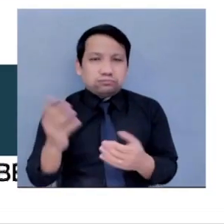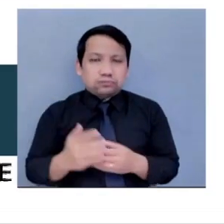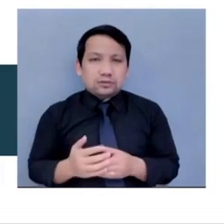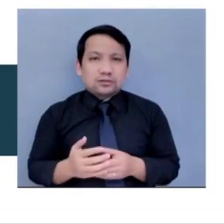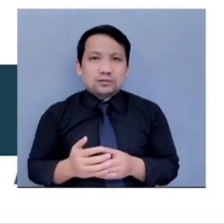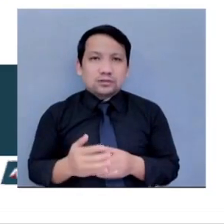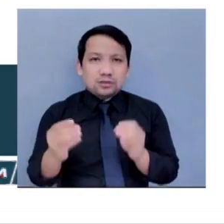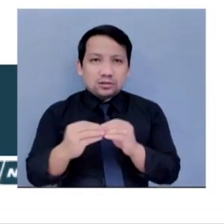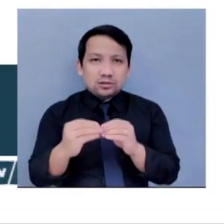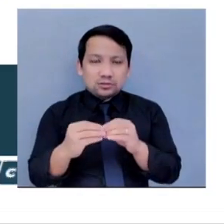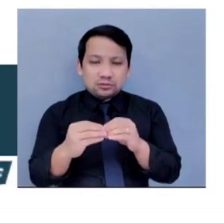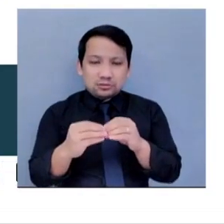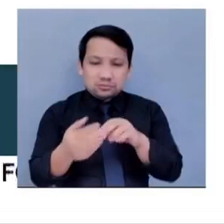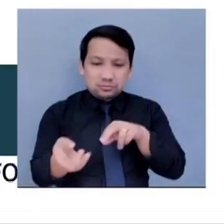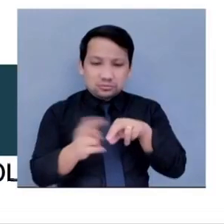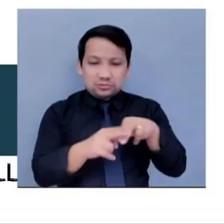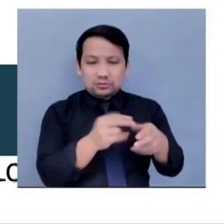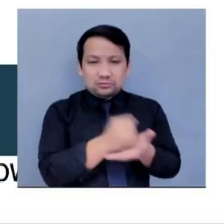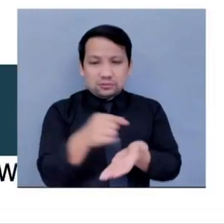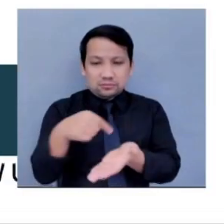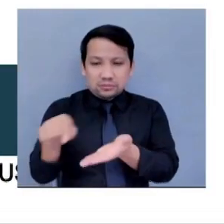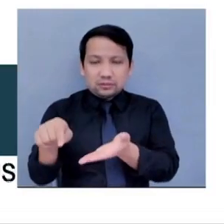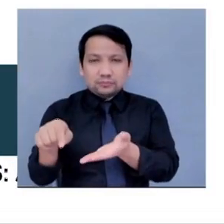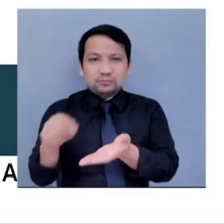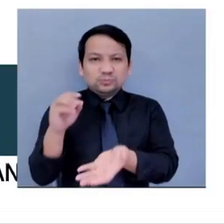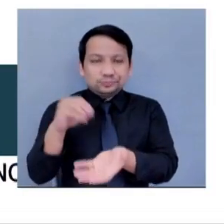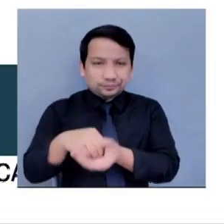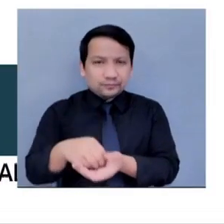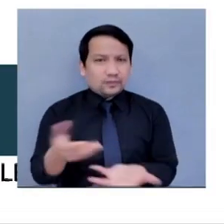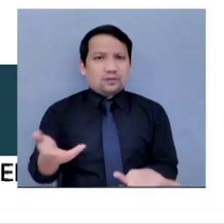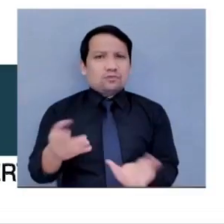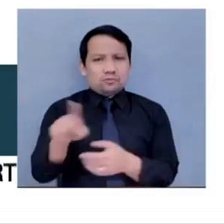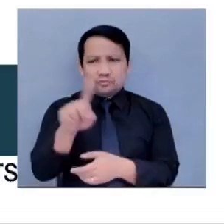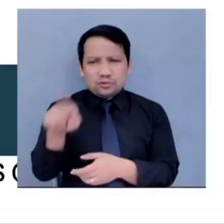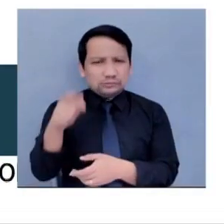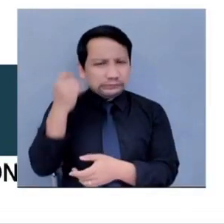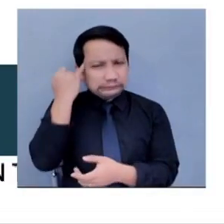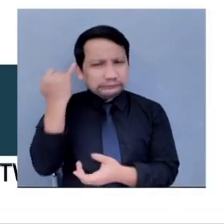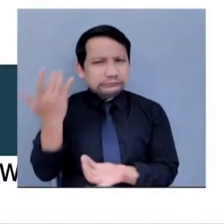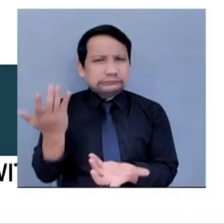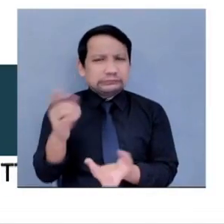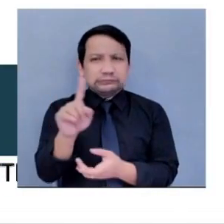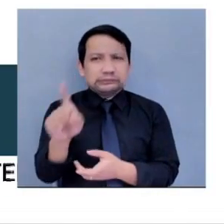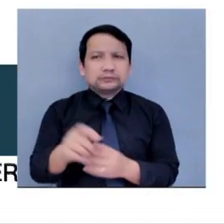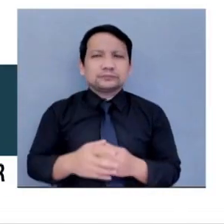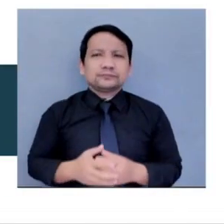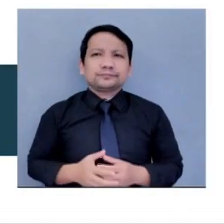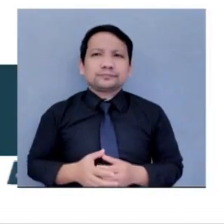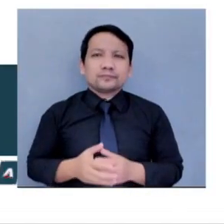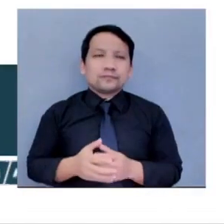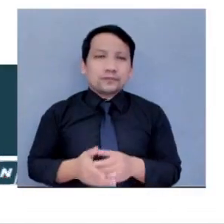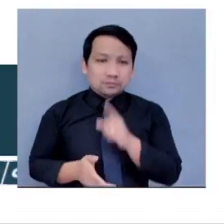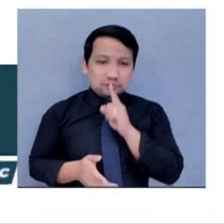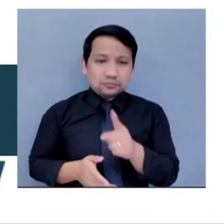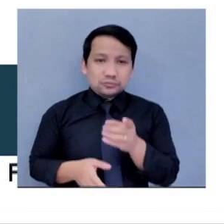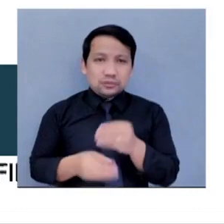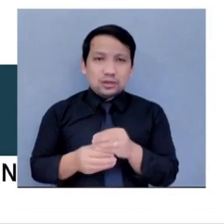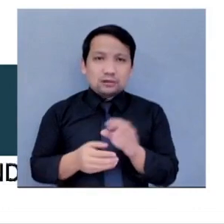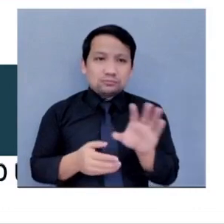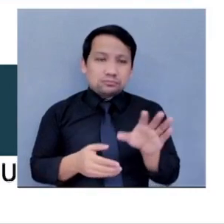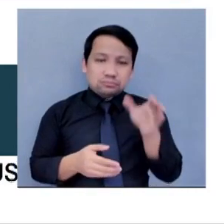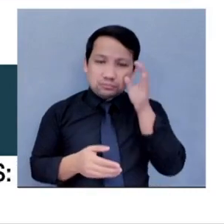more income as well to pay off that debt. What's your take on that? Well, true, Carmina, because,